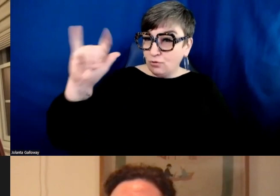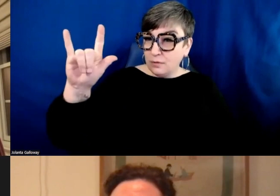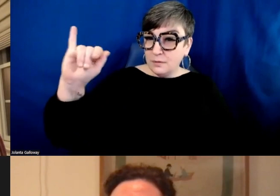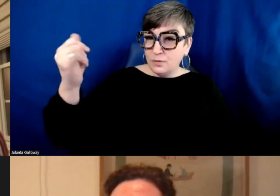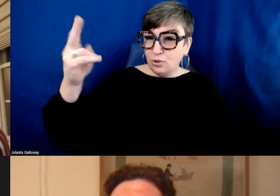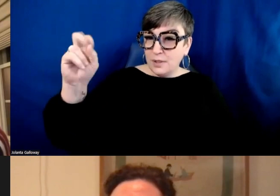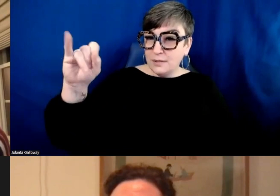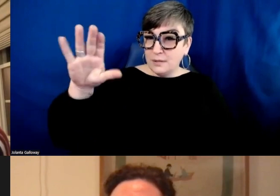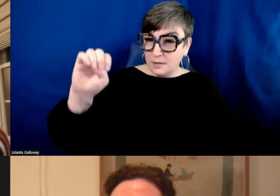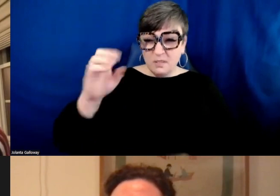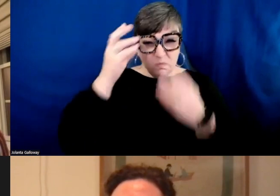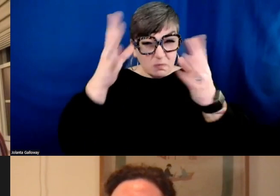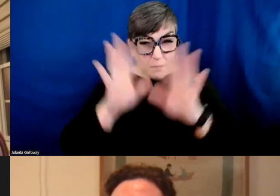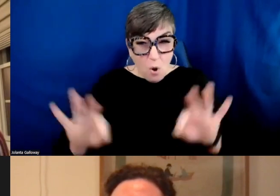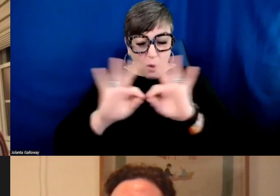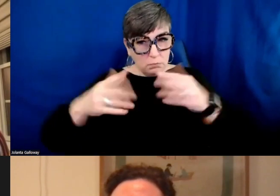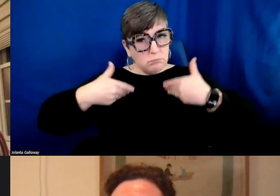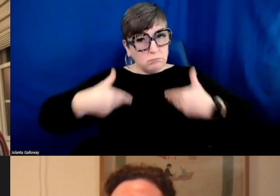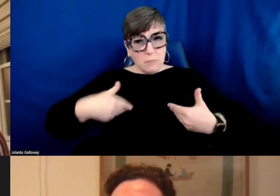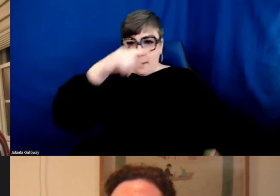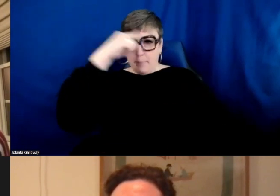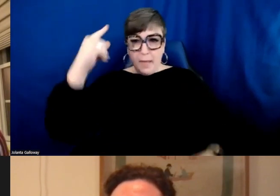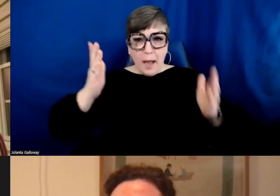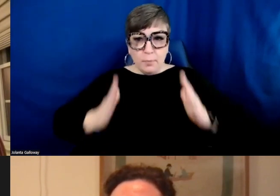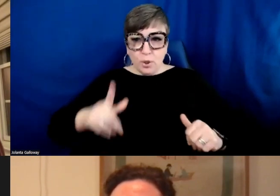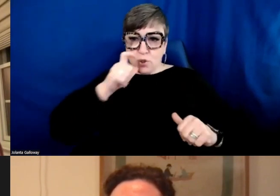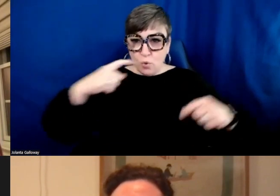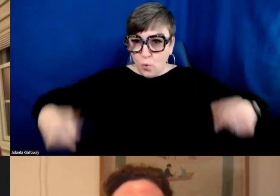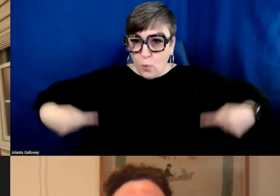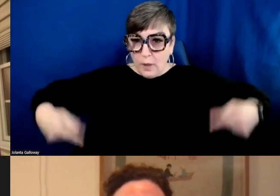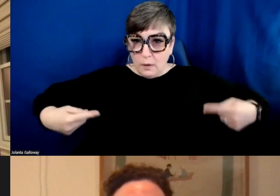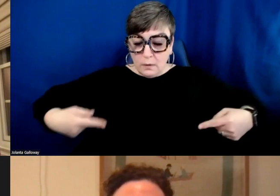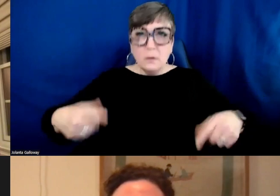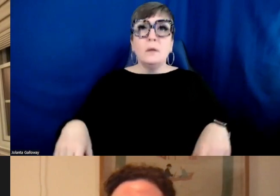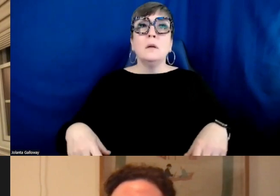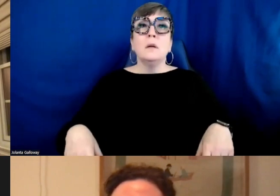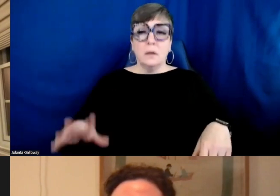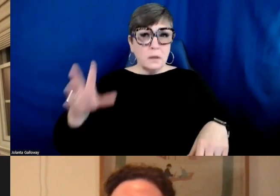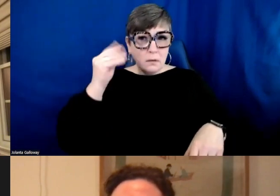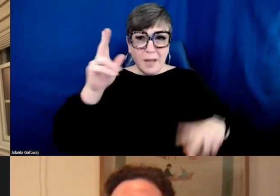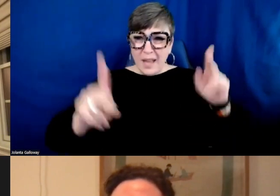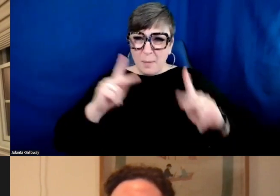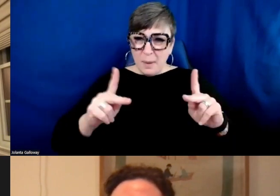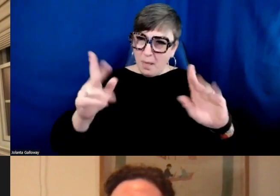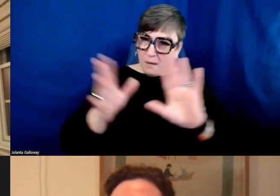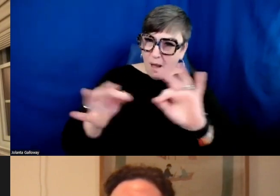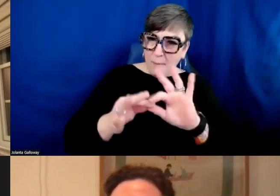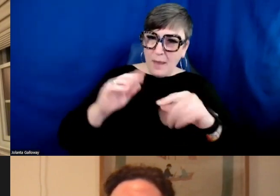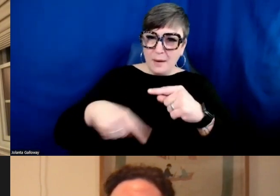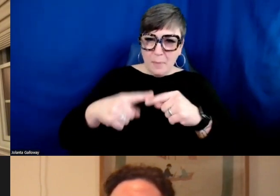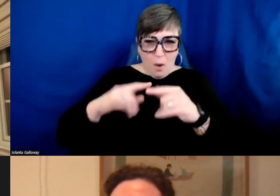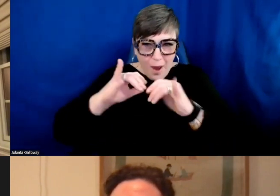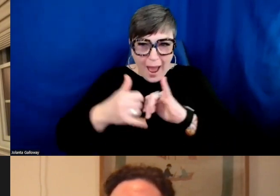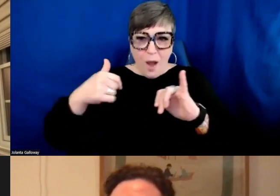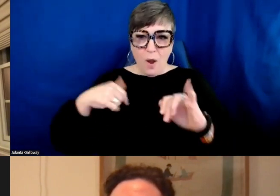person who's a wheelchair user. I have been, I have been, I've had comments on my posture in which I stand in my wheelchair and what